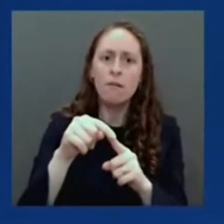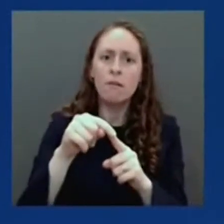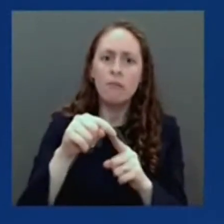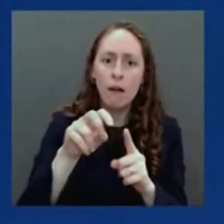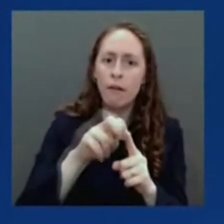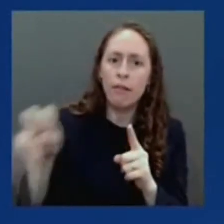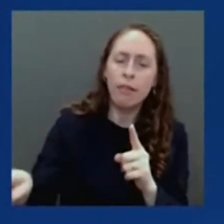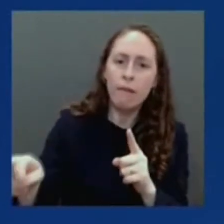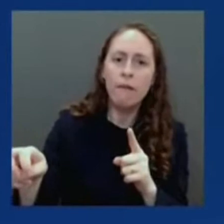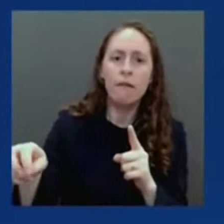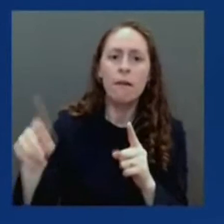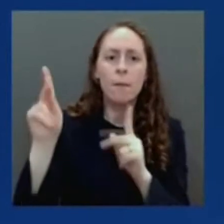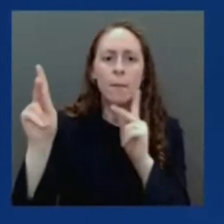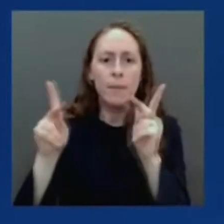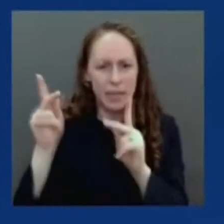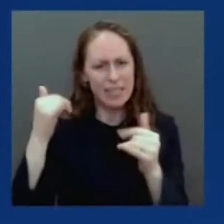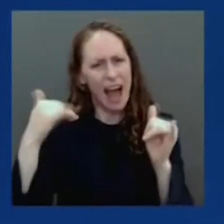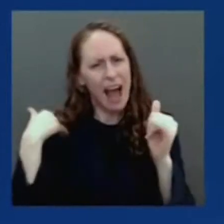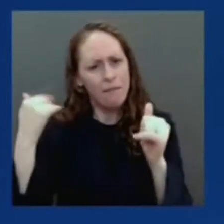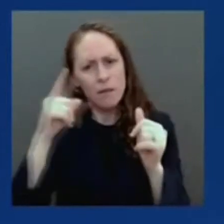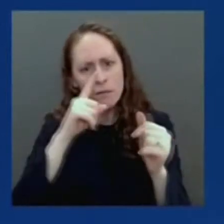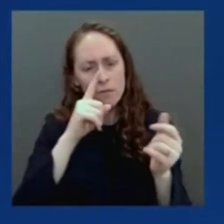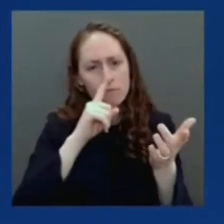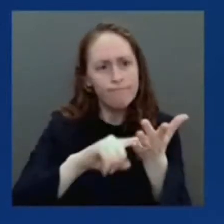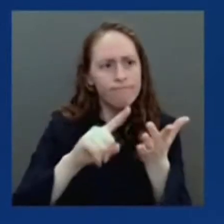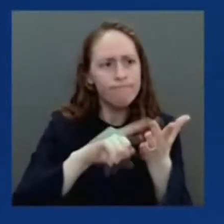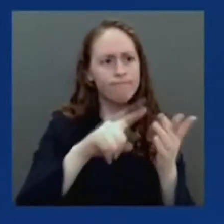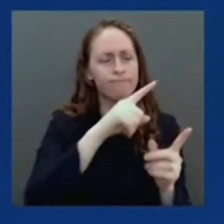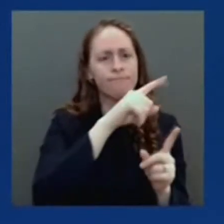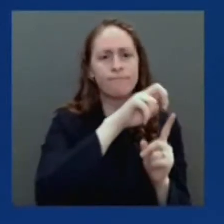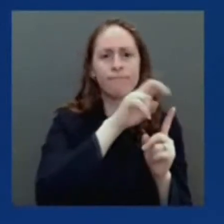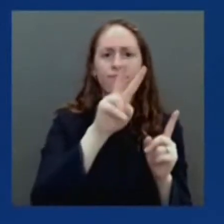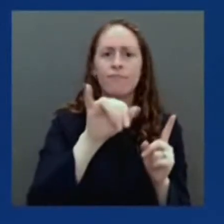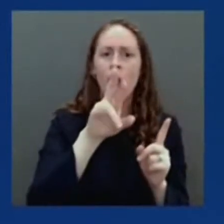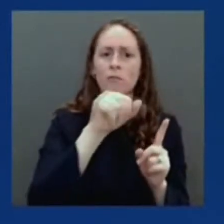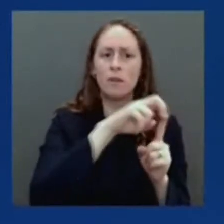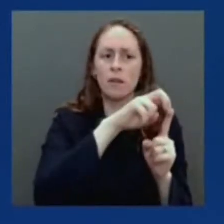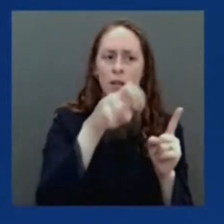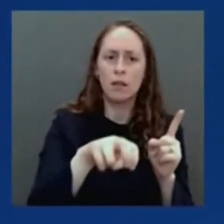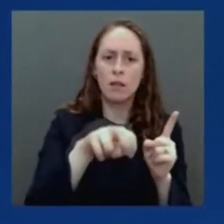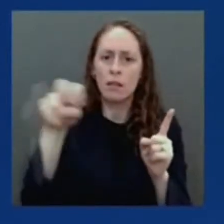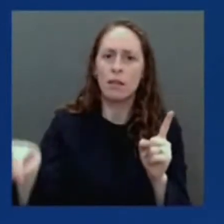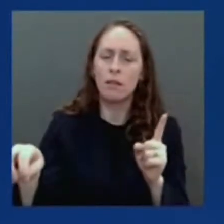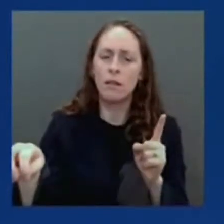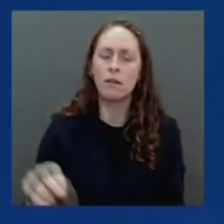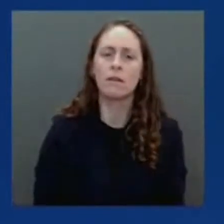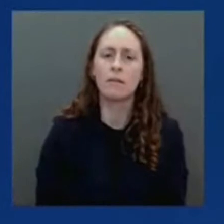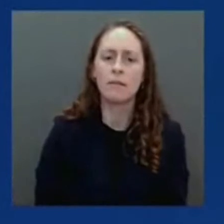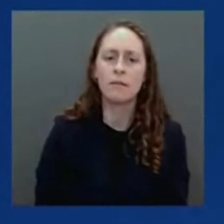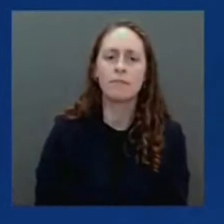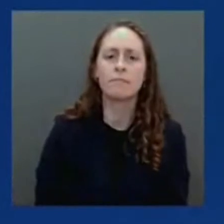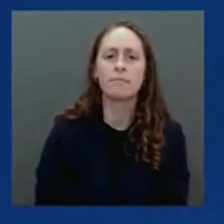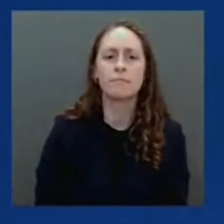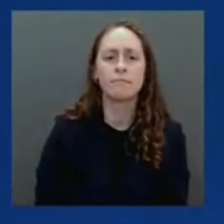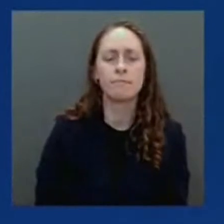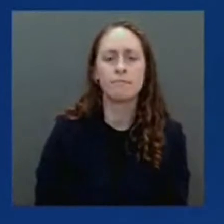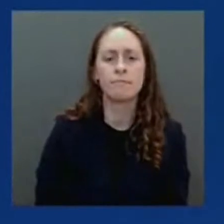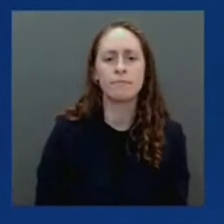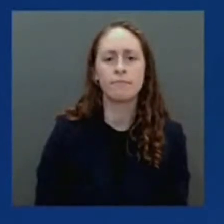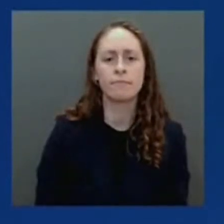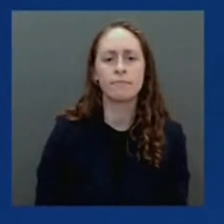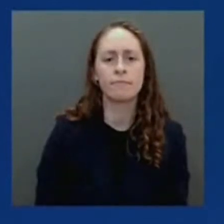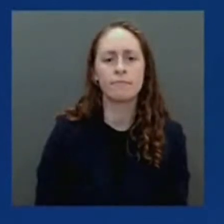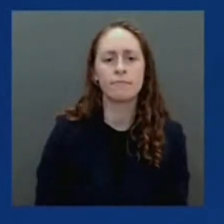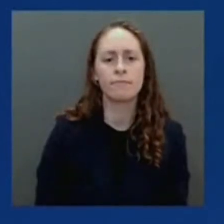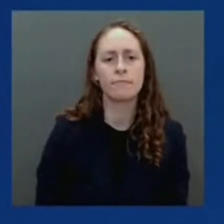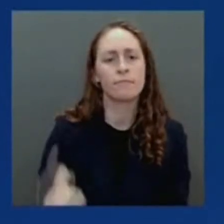this went from what was very likely an animal reservoir, given the similarity with bat viruses, how that happened to